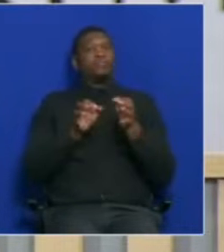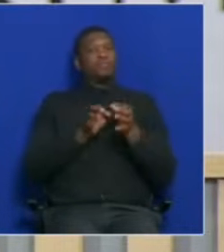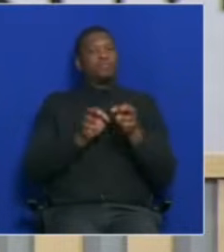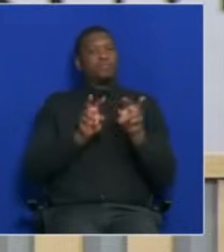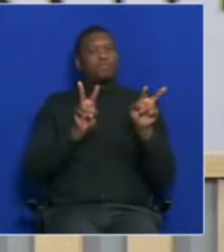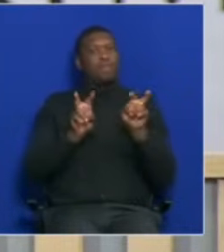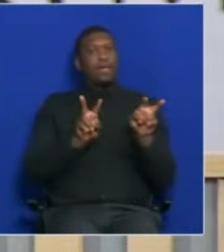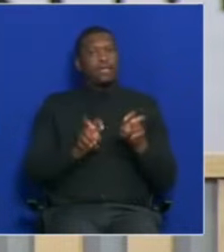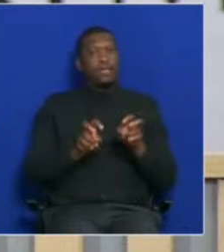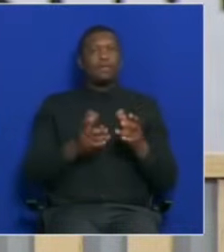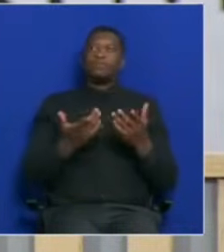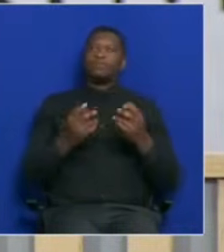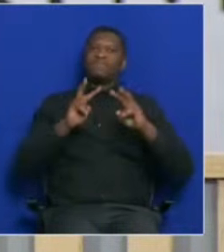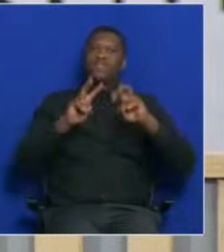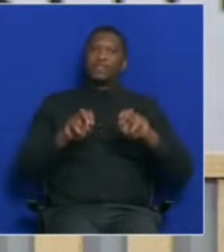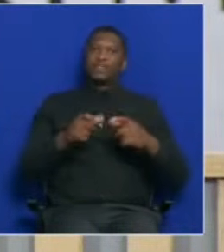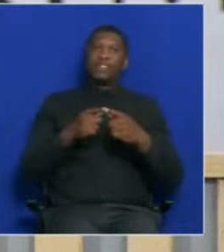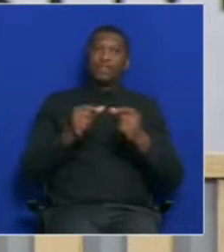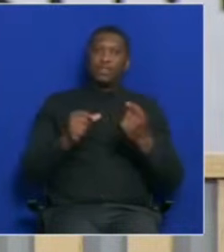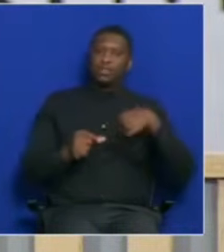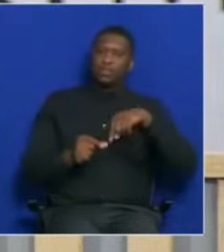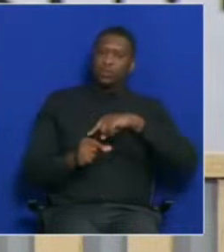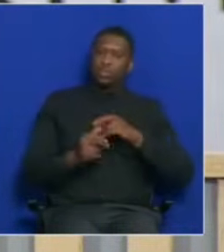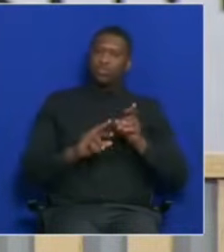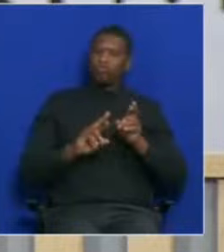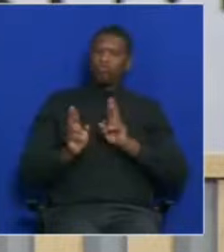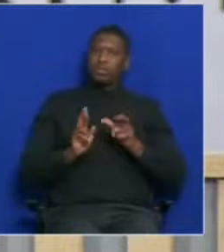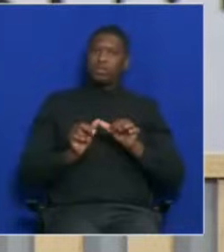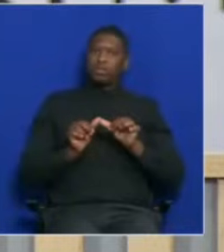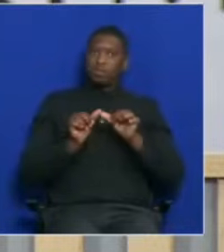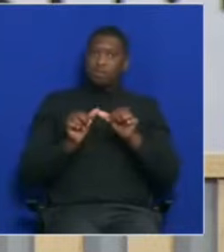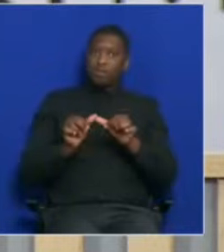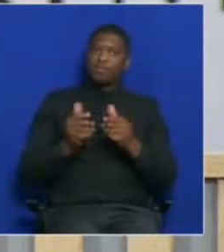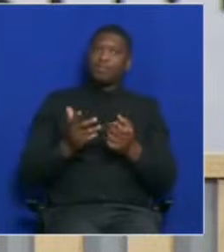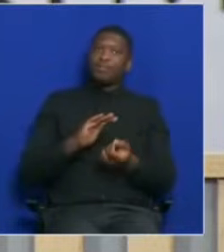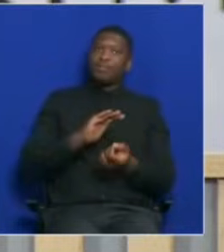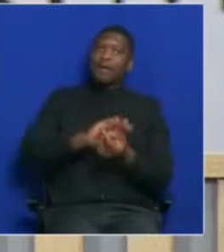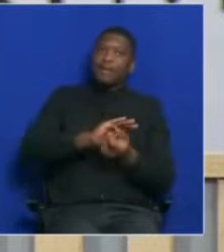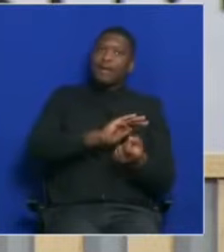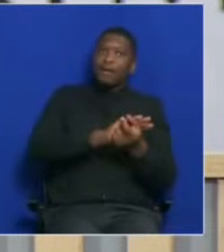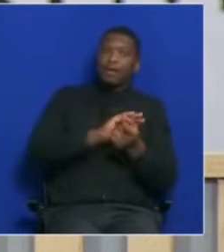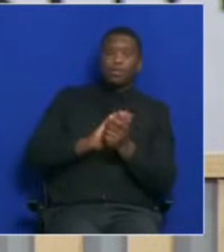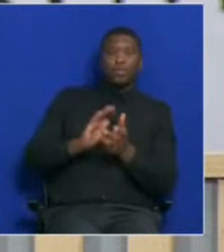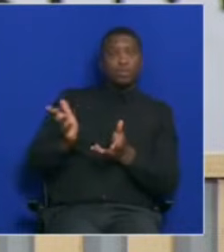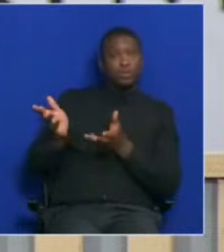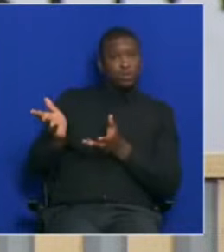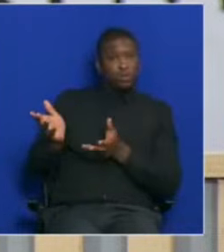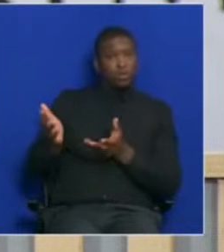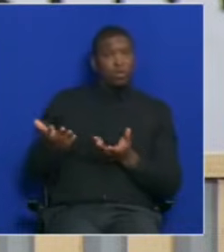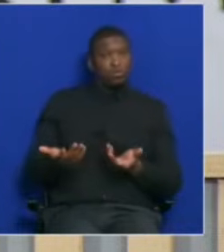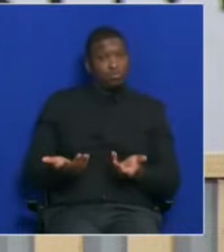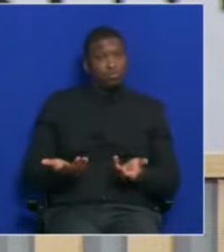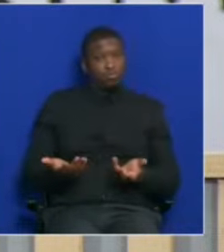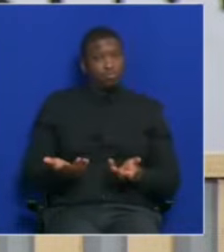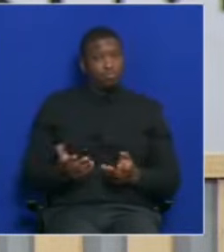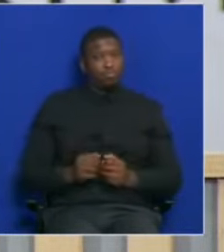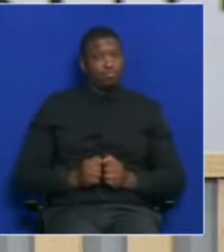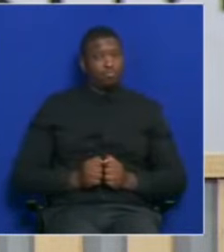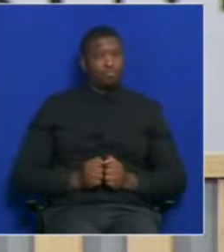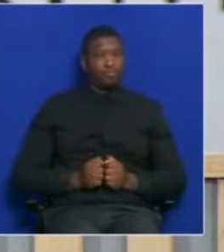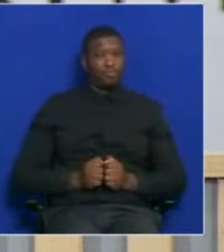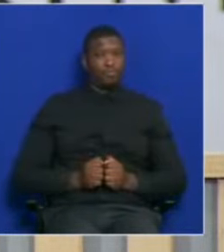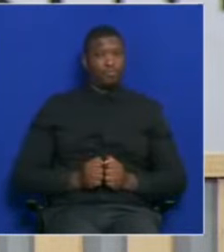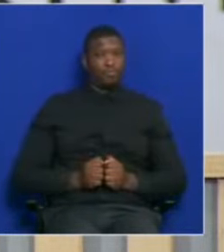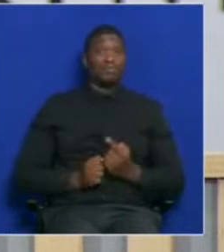complete, now we're ready to enroll. And that's how in most matters it would have happened, except for this one.